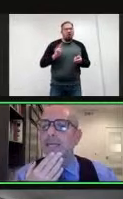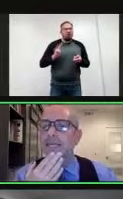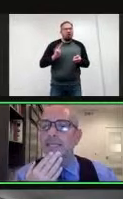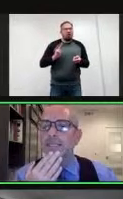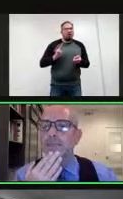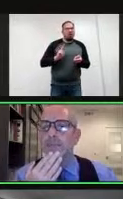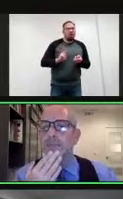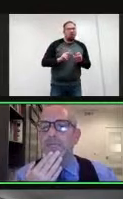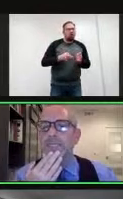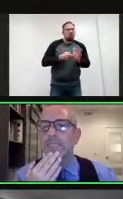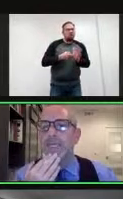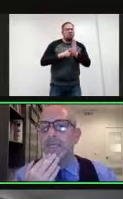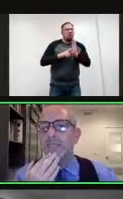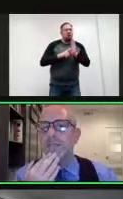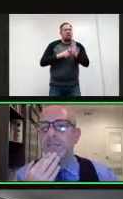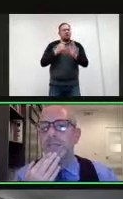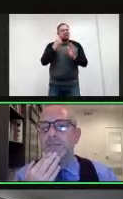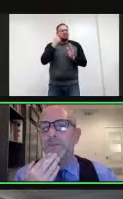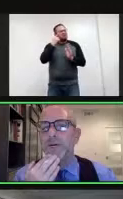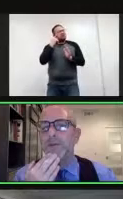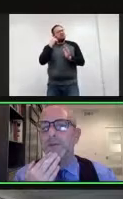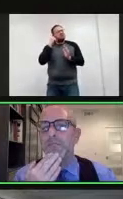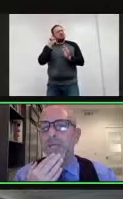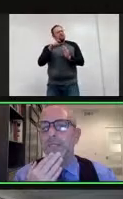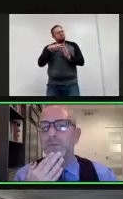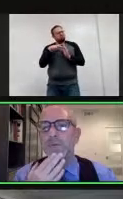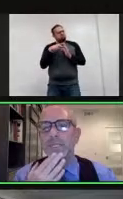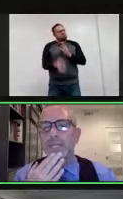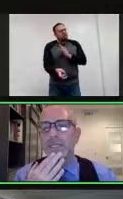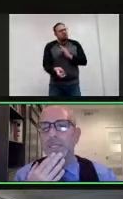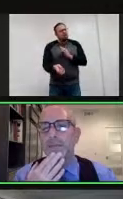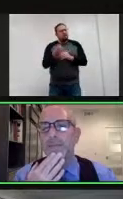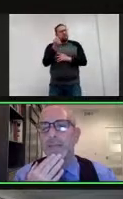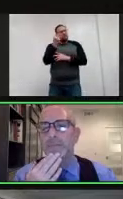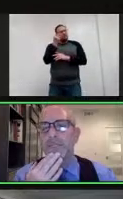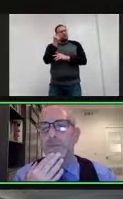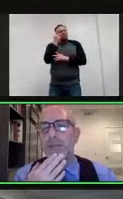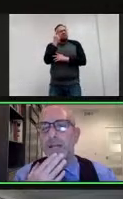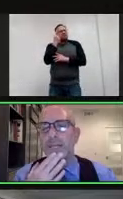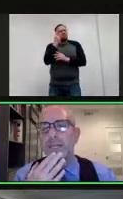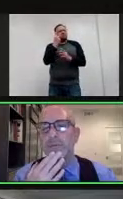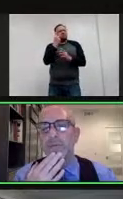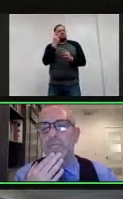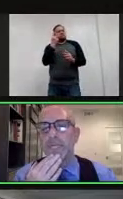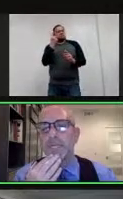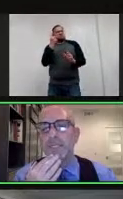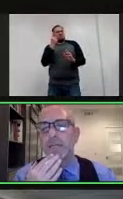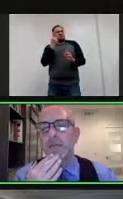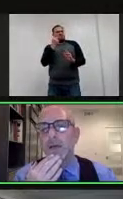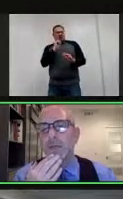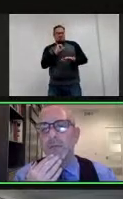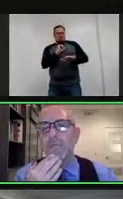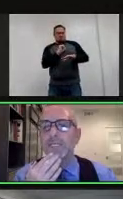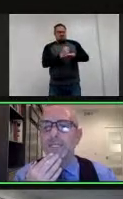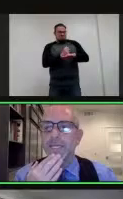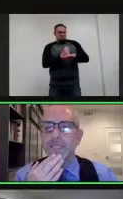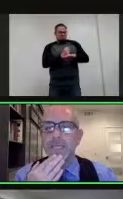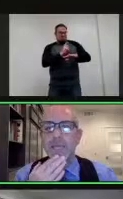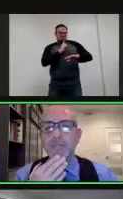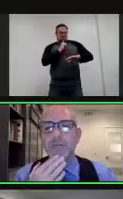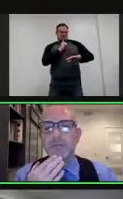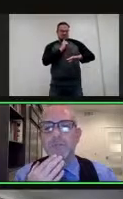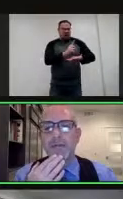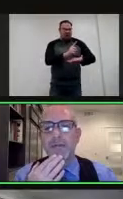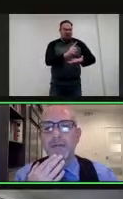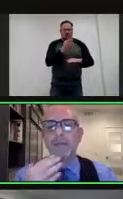And I think that's something to really dig into to understand to what extent is that based in reality and to what extent is that not, and what does the data say